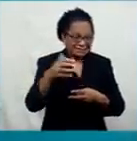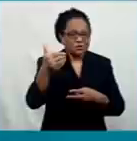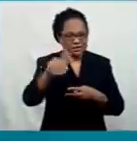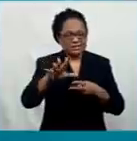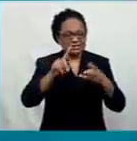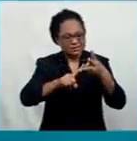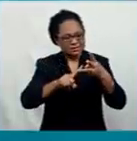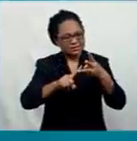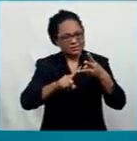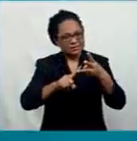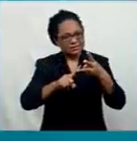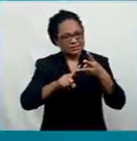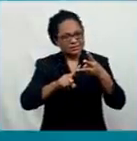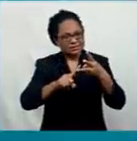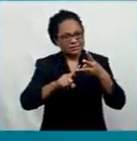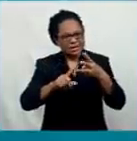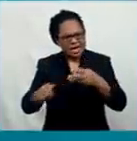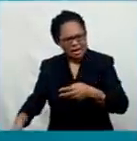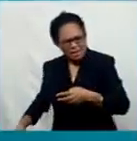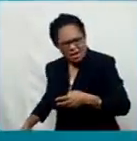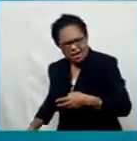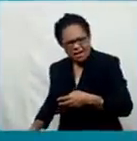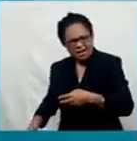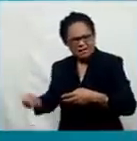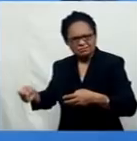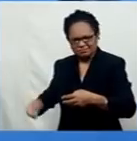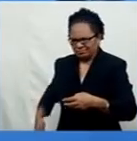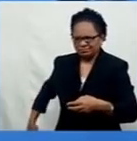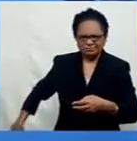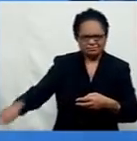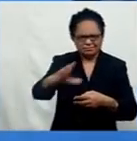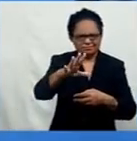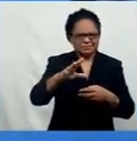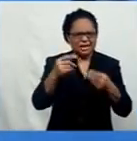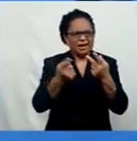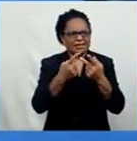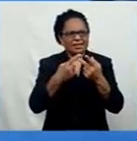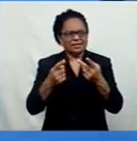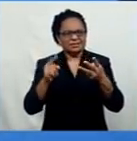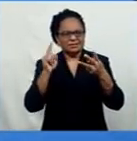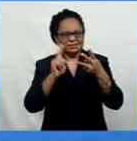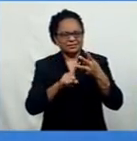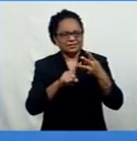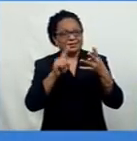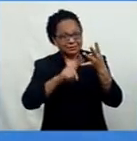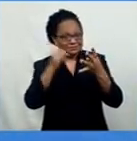and I've tried out hammer throw, and